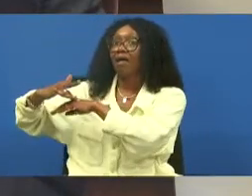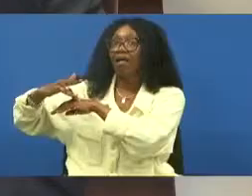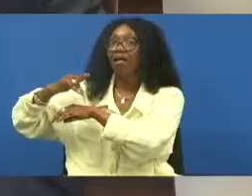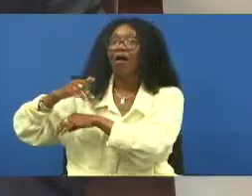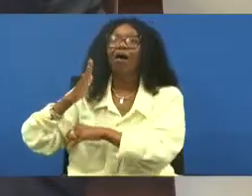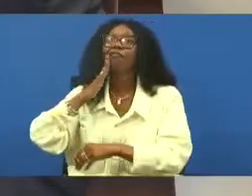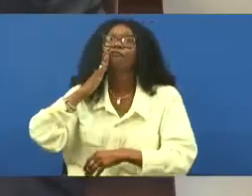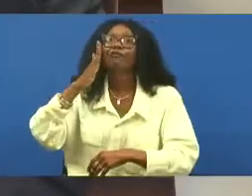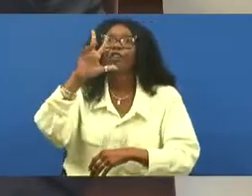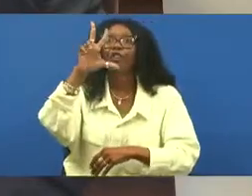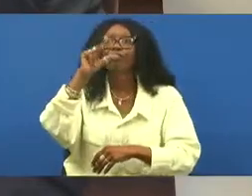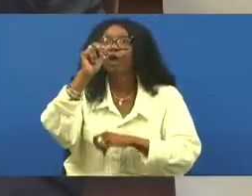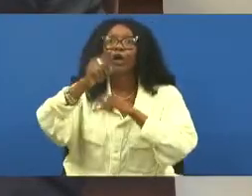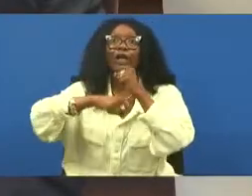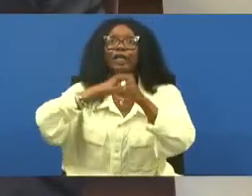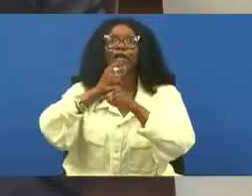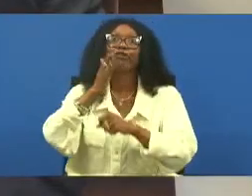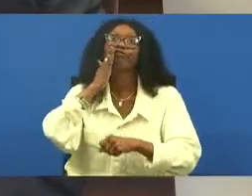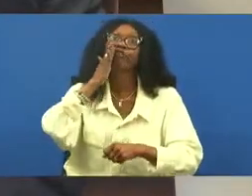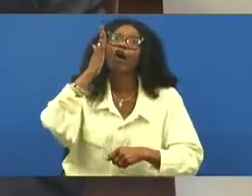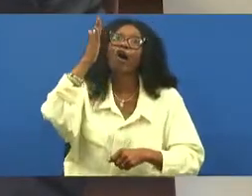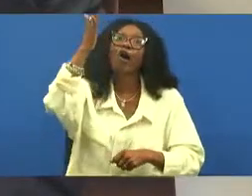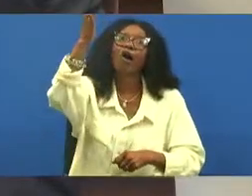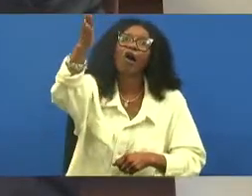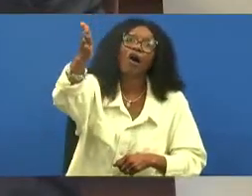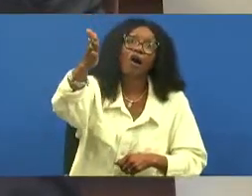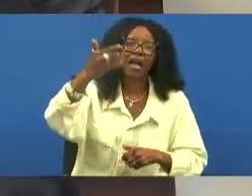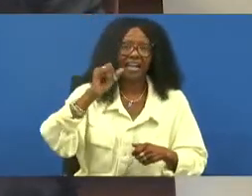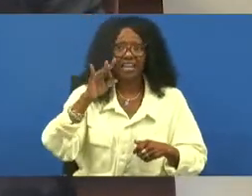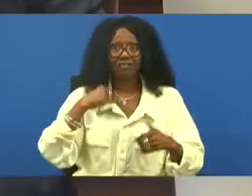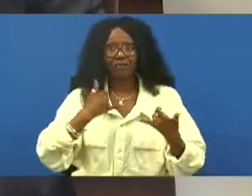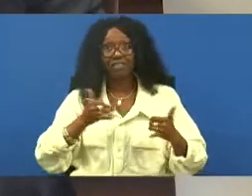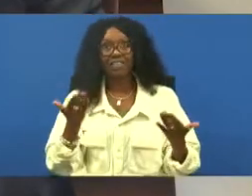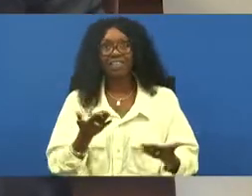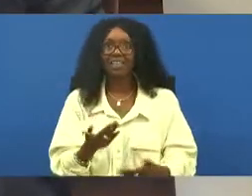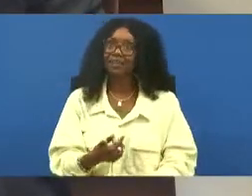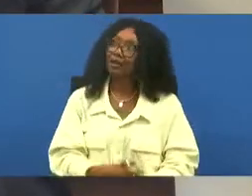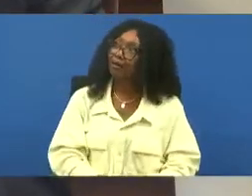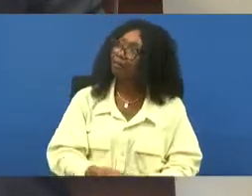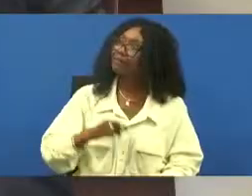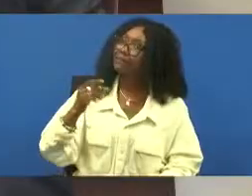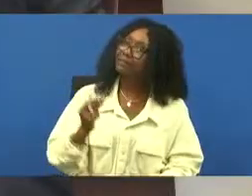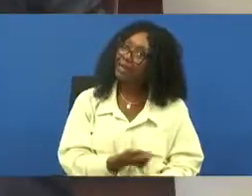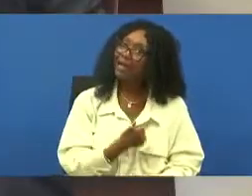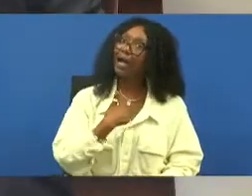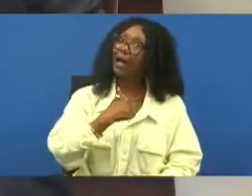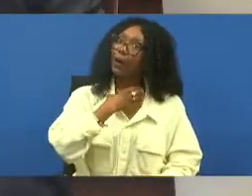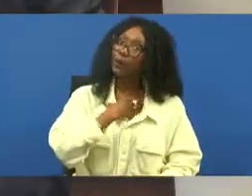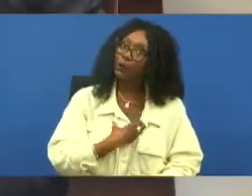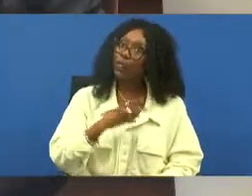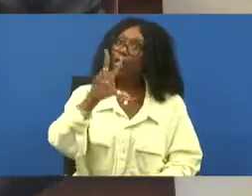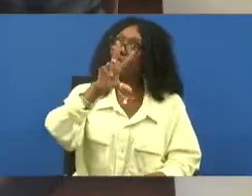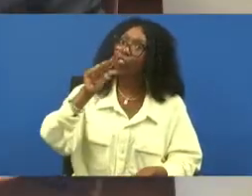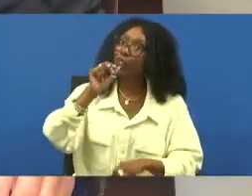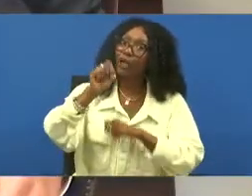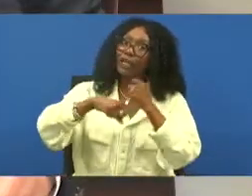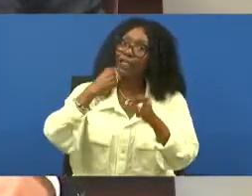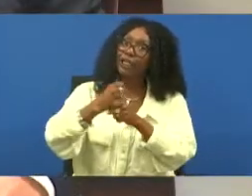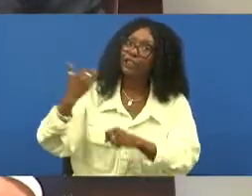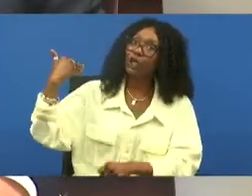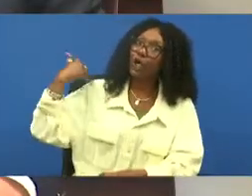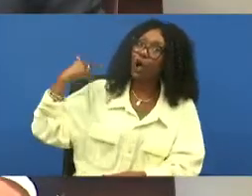down the road, if I'm still here, as former council members and go, man, I wish we'd have done that. I wish we'd have really done